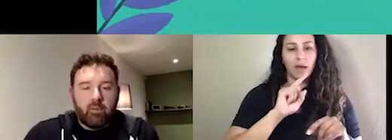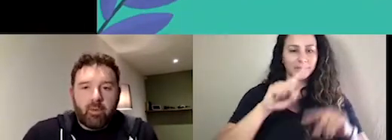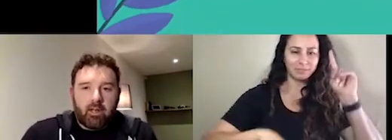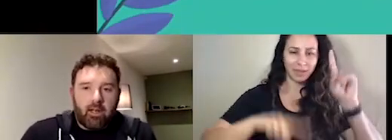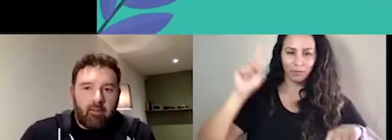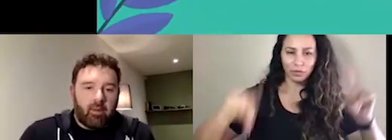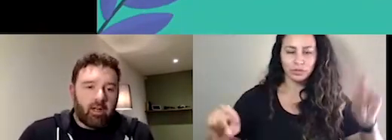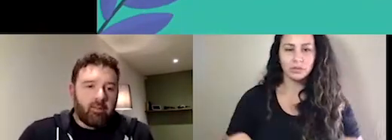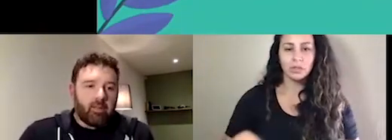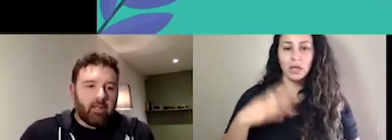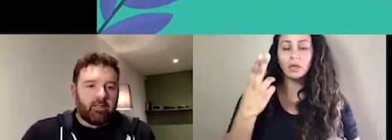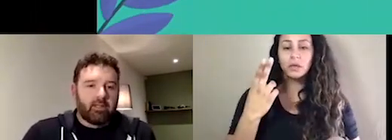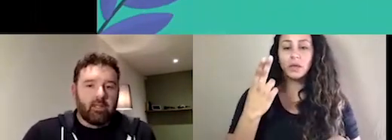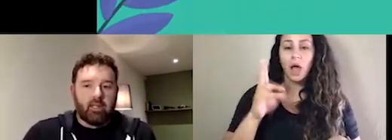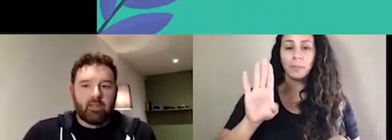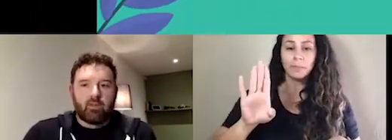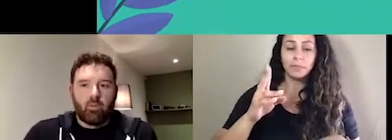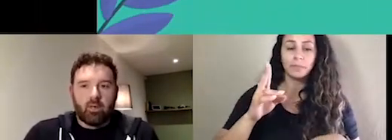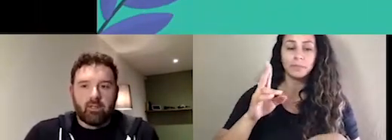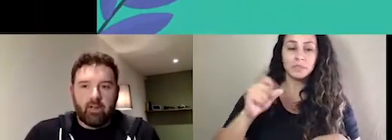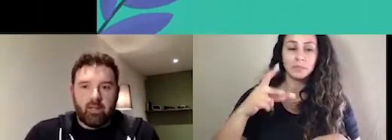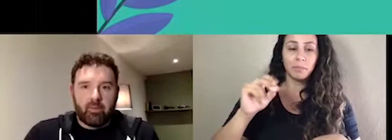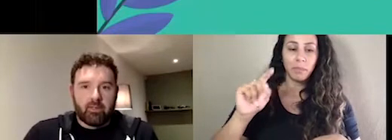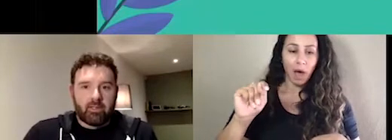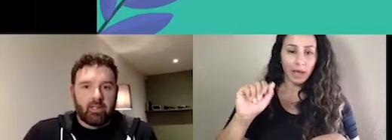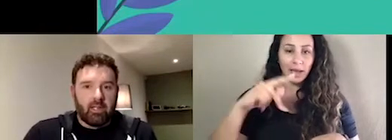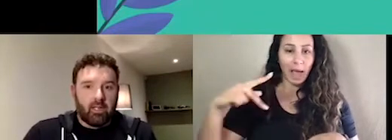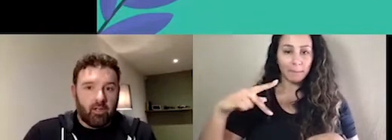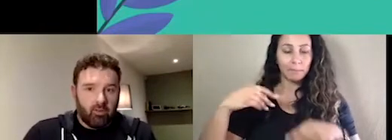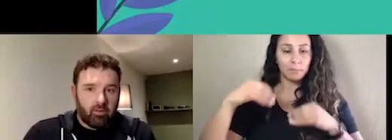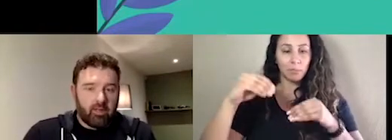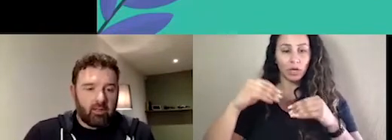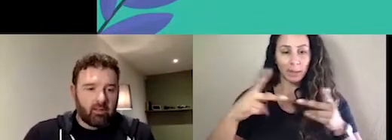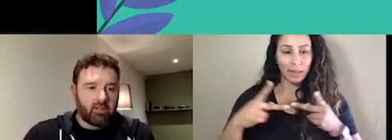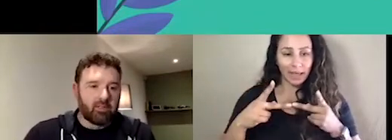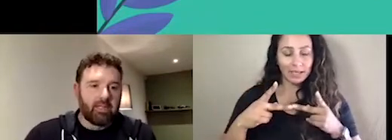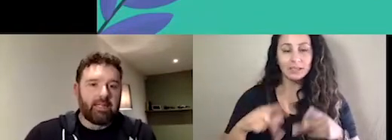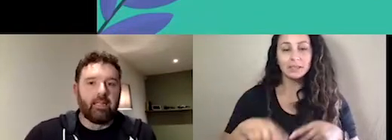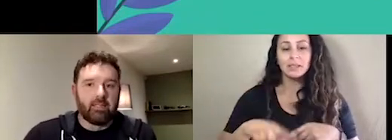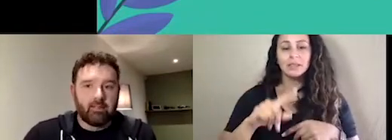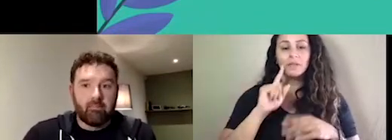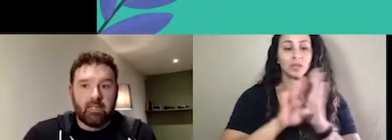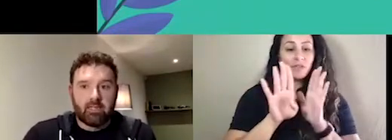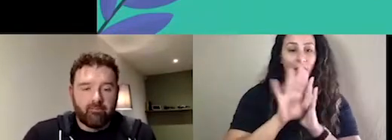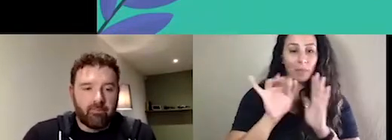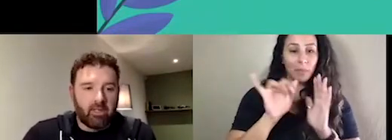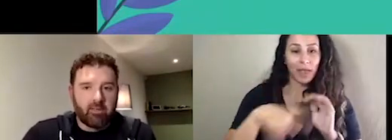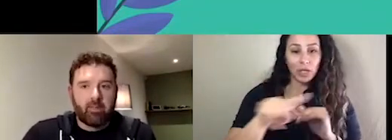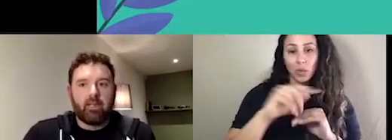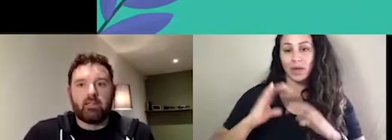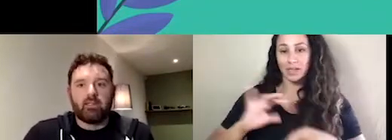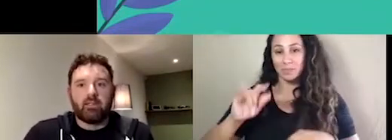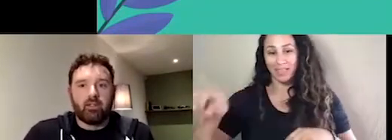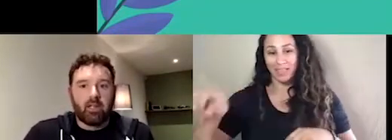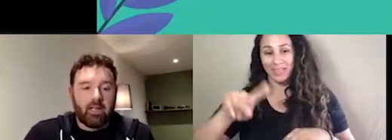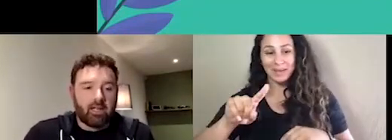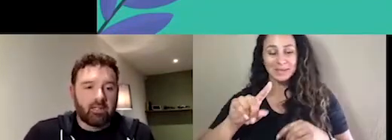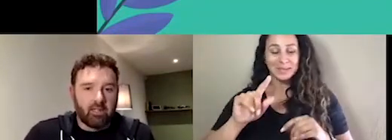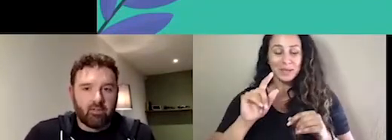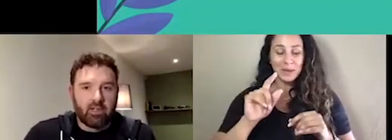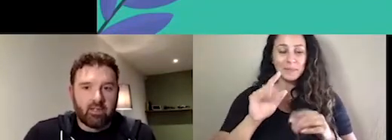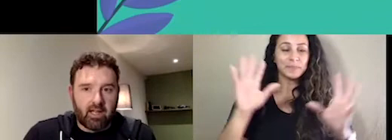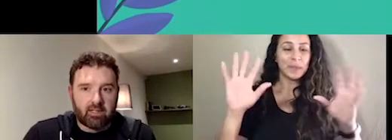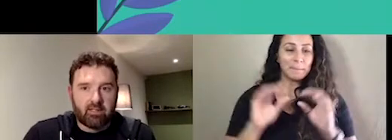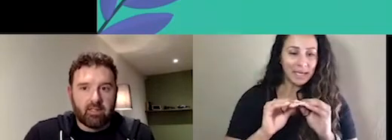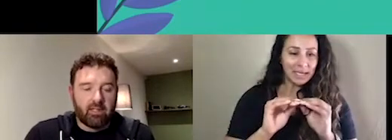The HubSpot App Marketplace is where developers like you and customers like these meet. It's a place to connect